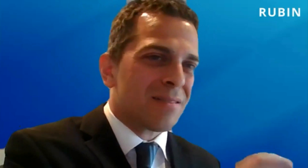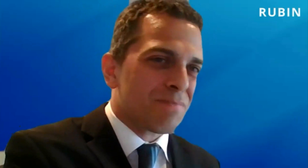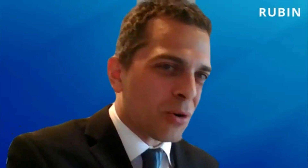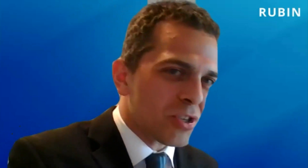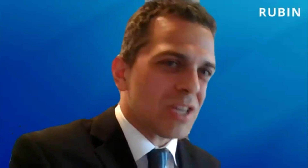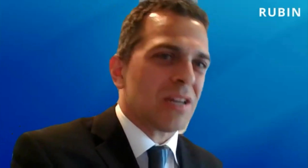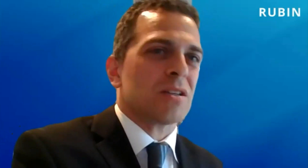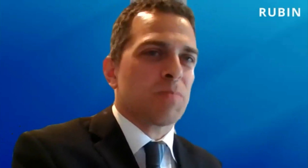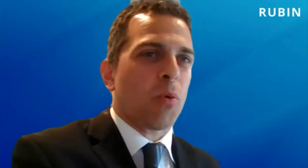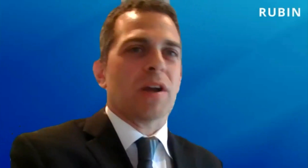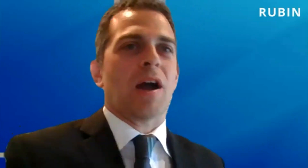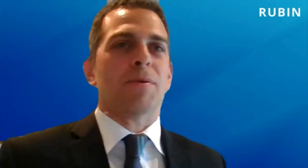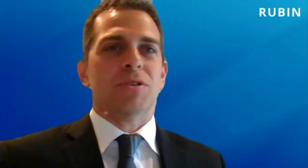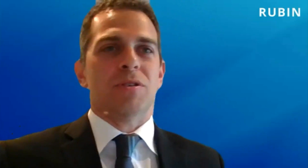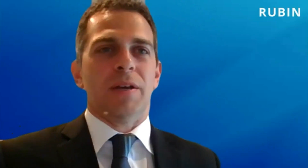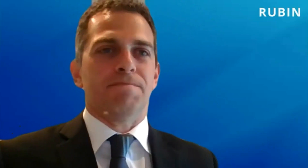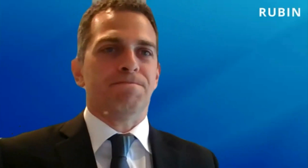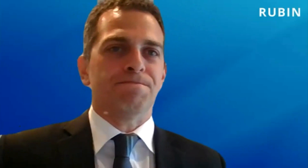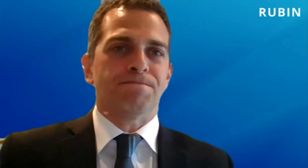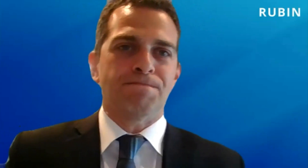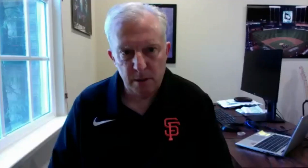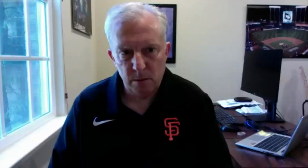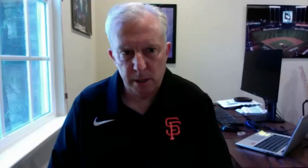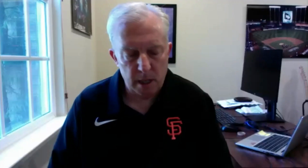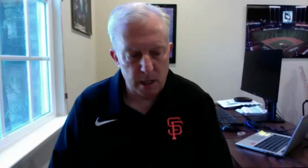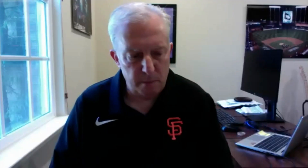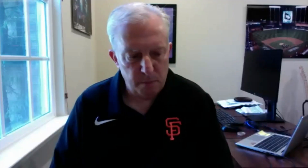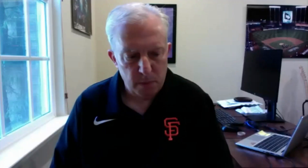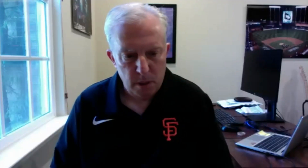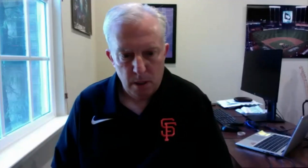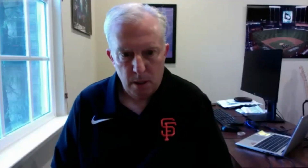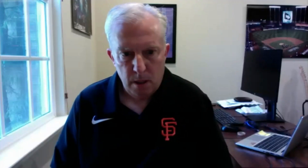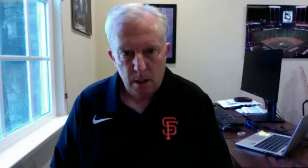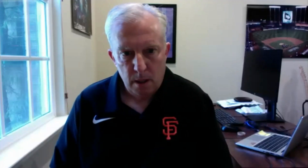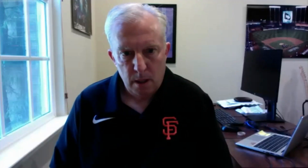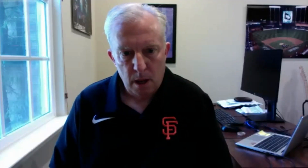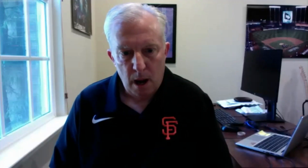an in-person sporting opportunity? Absolutely.